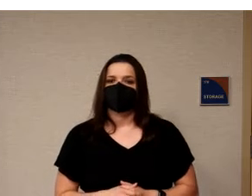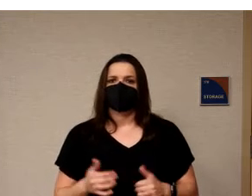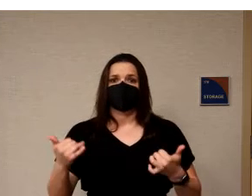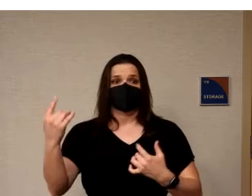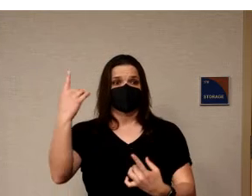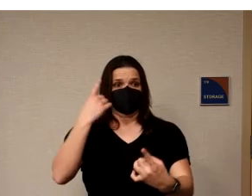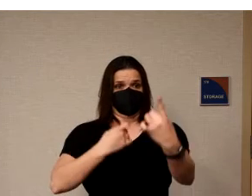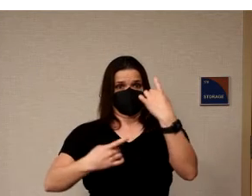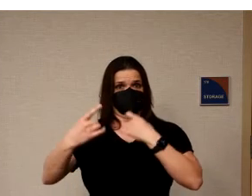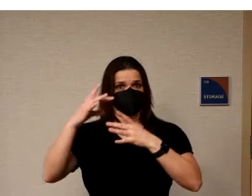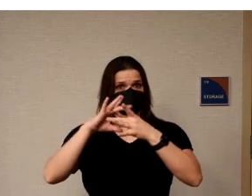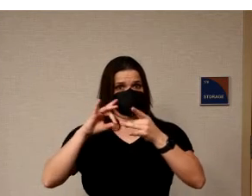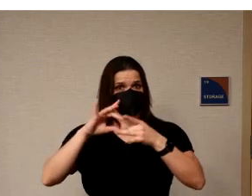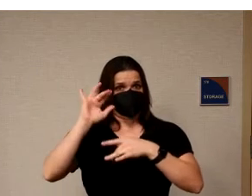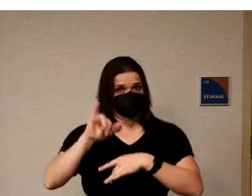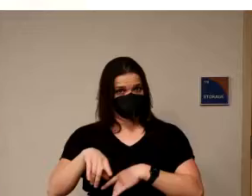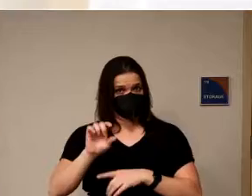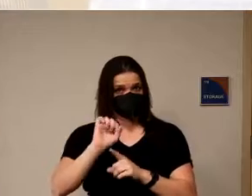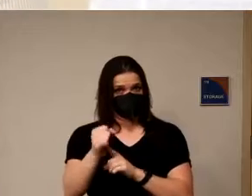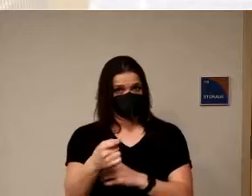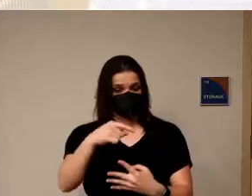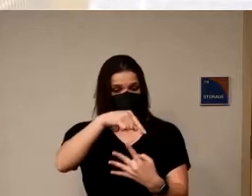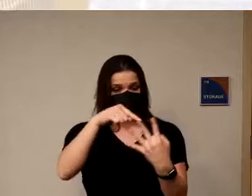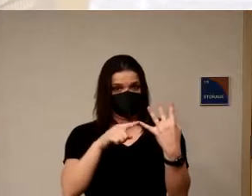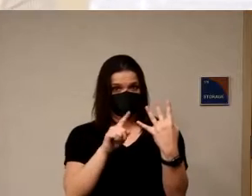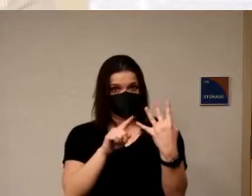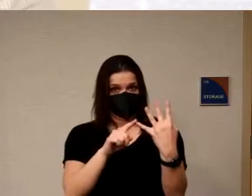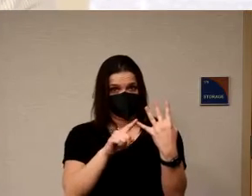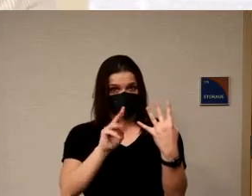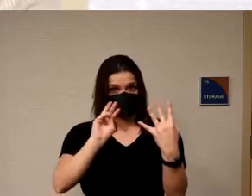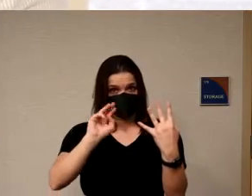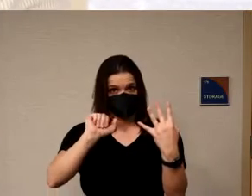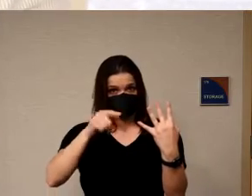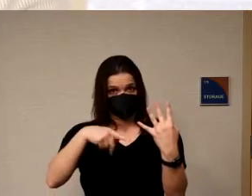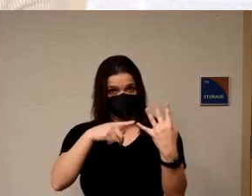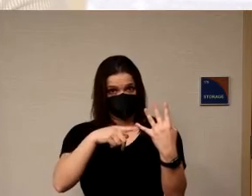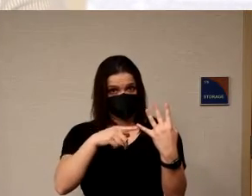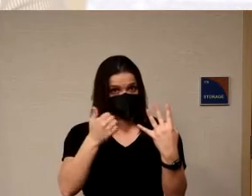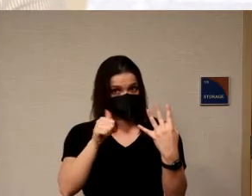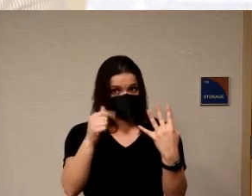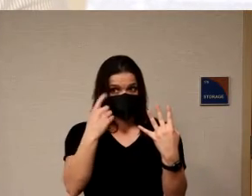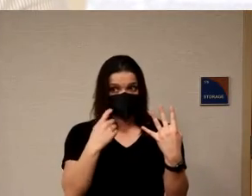Any questions or comments on scenario 4?